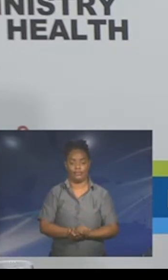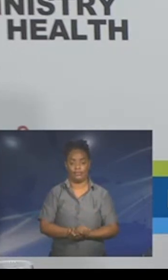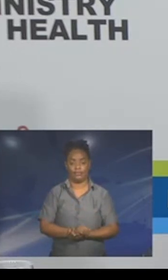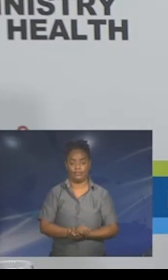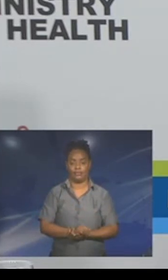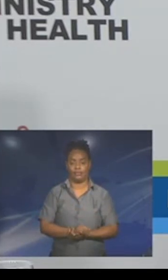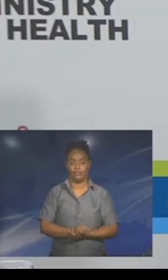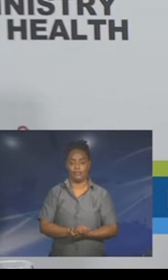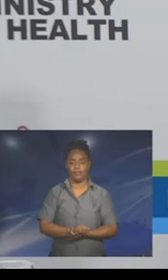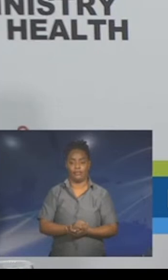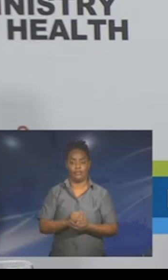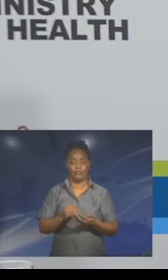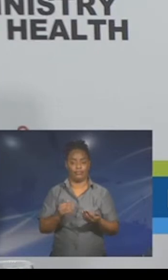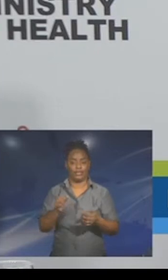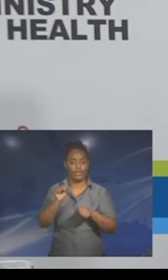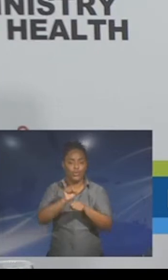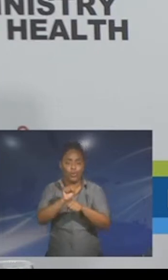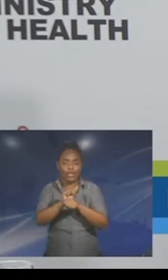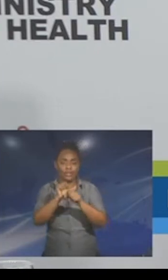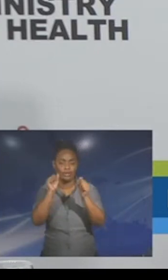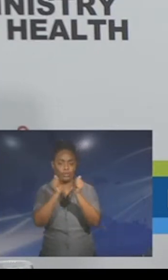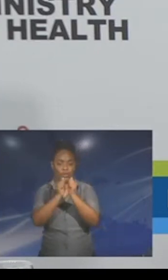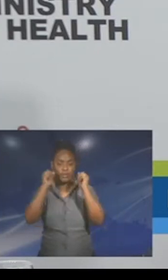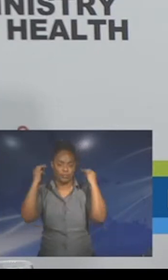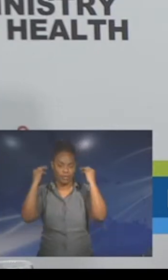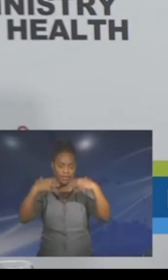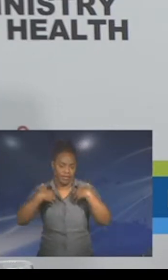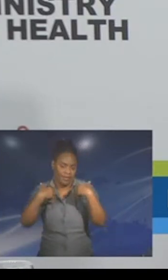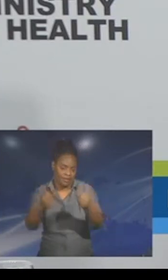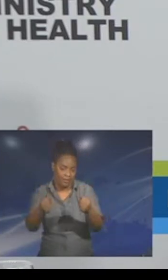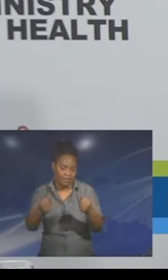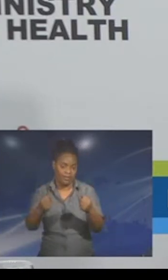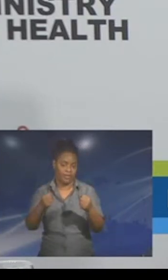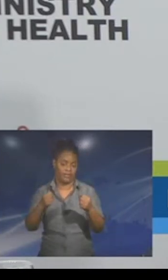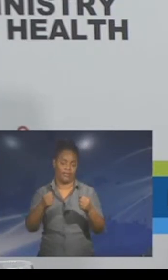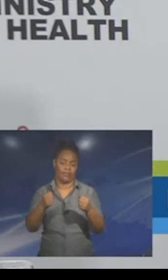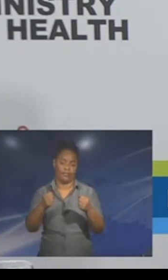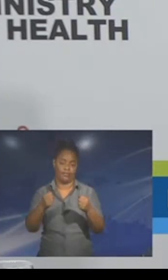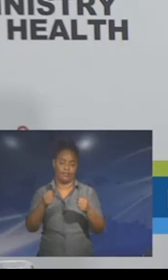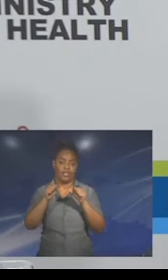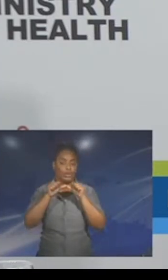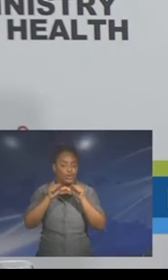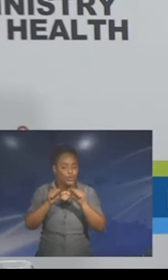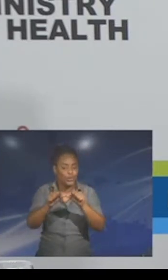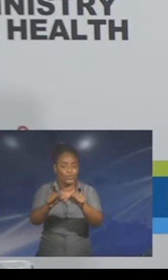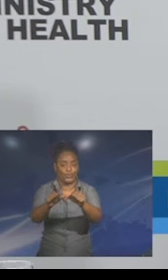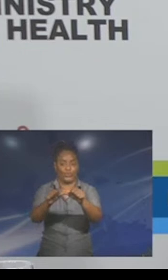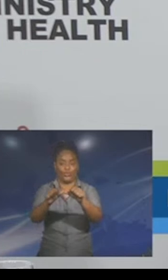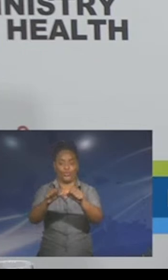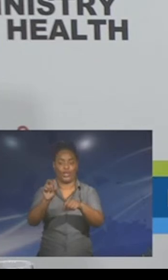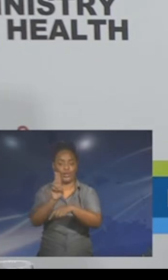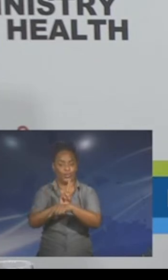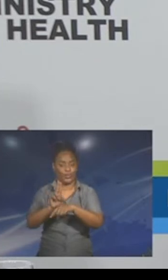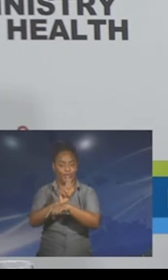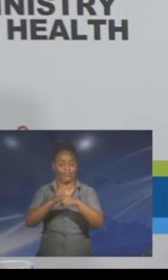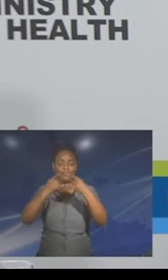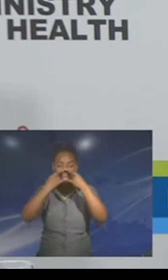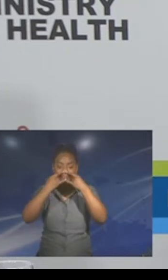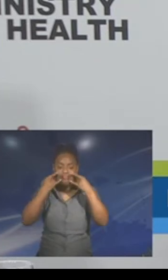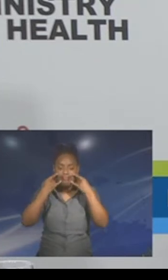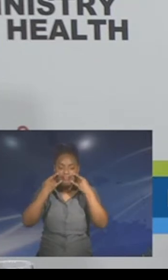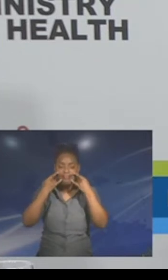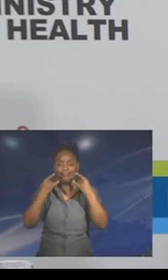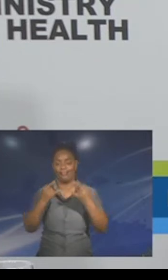accommodating and working with us and heeding the advice to continue wearing masks. We